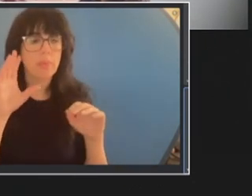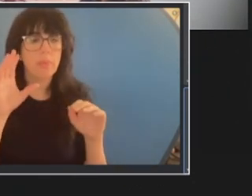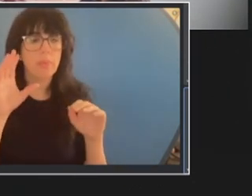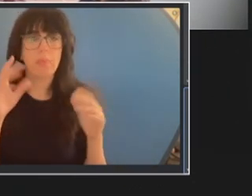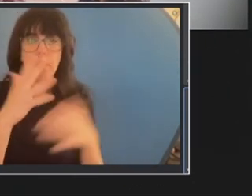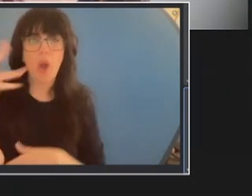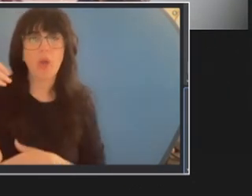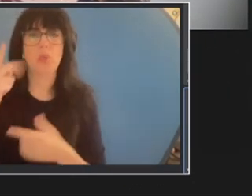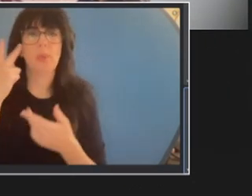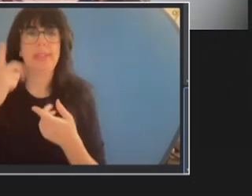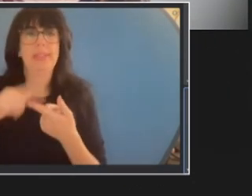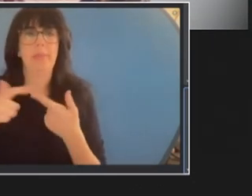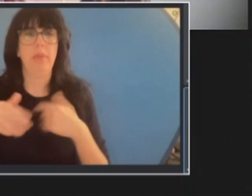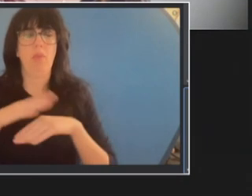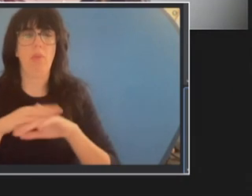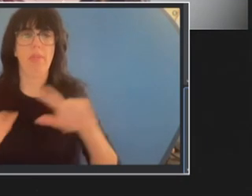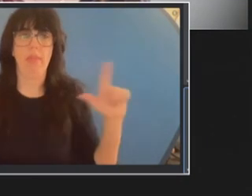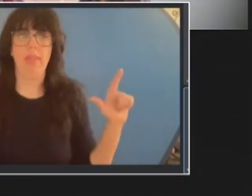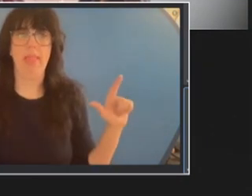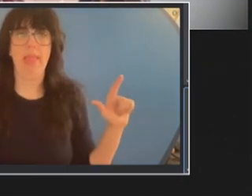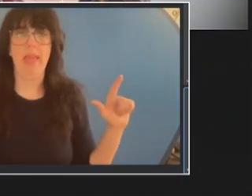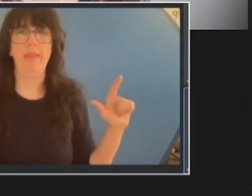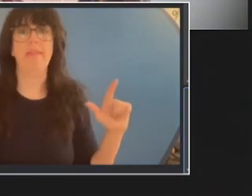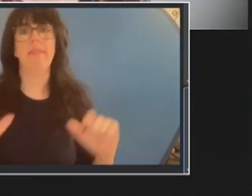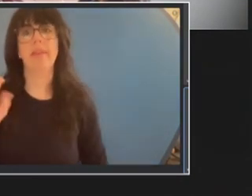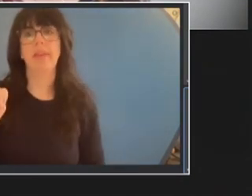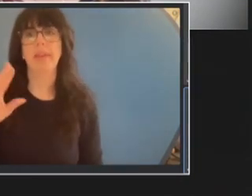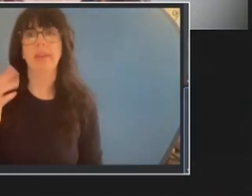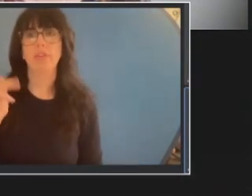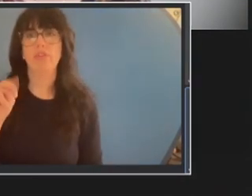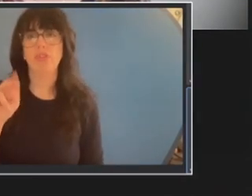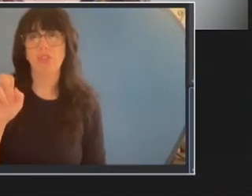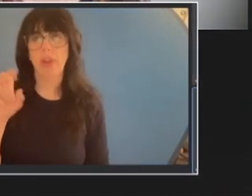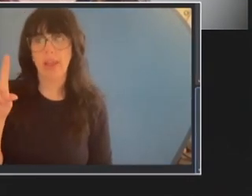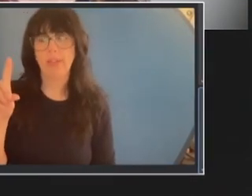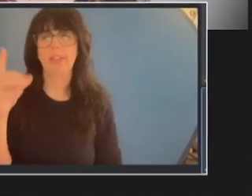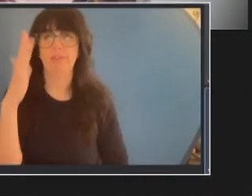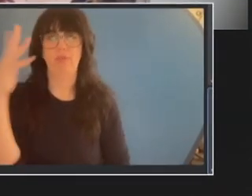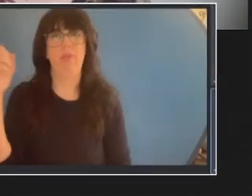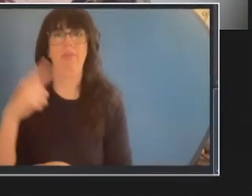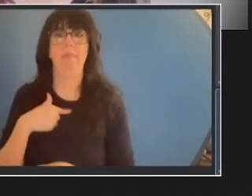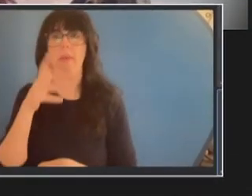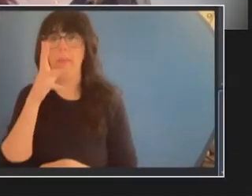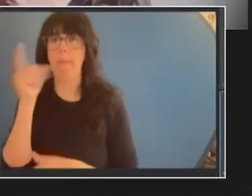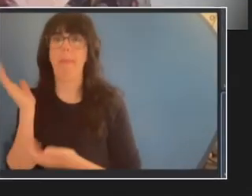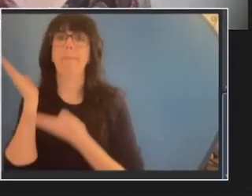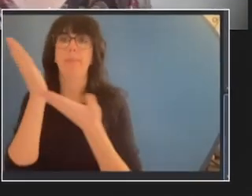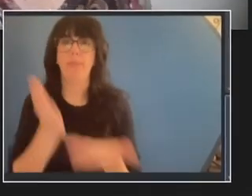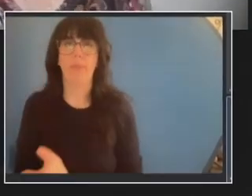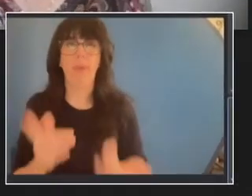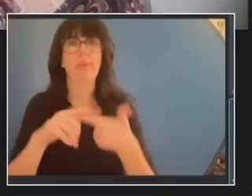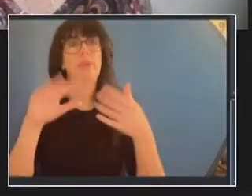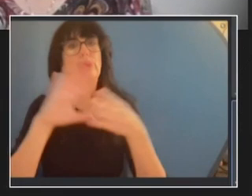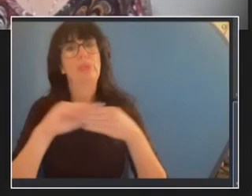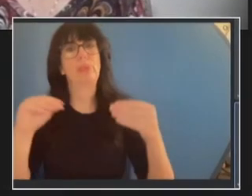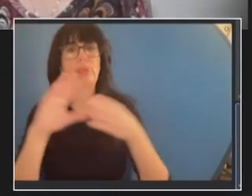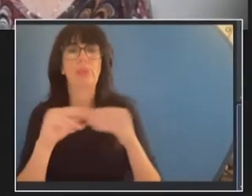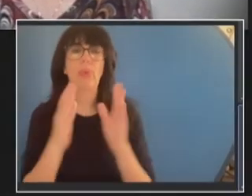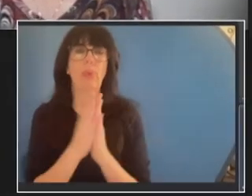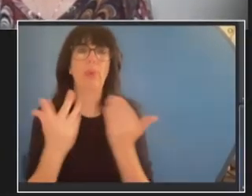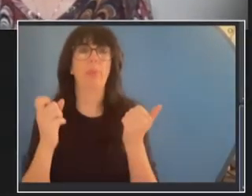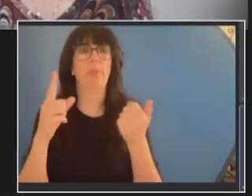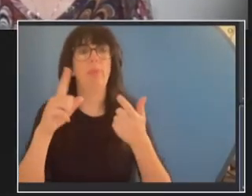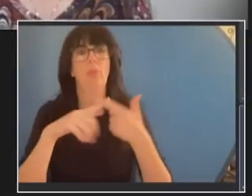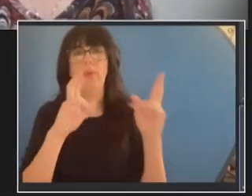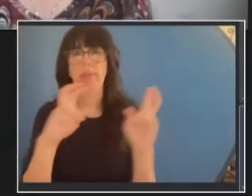on the left are Enchanted Forest at the top, which is where my mother took me. It was a storybook theme park, nothing like the theme parks